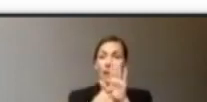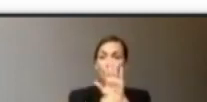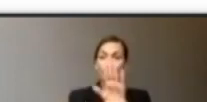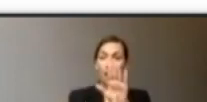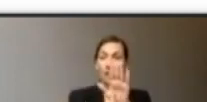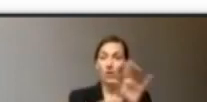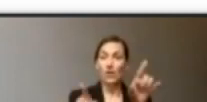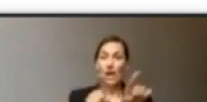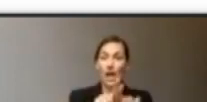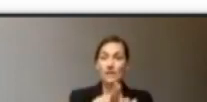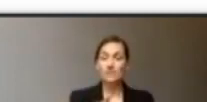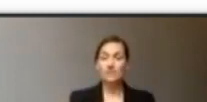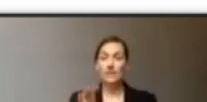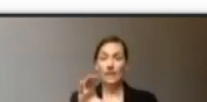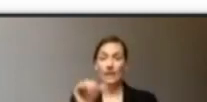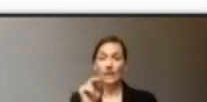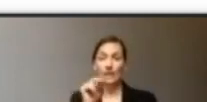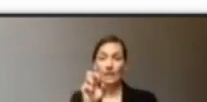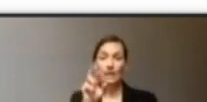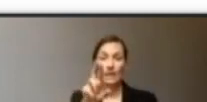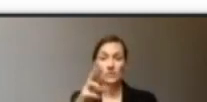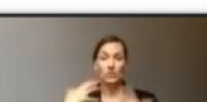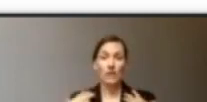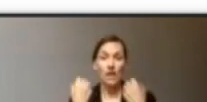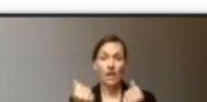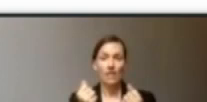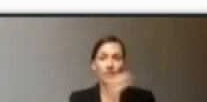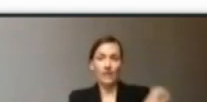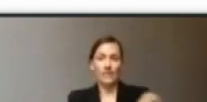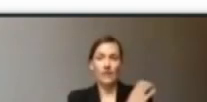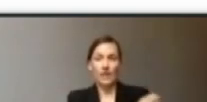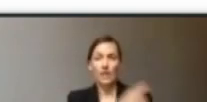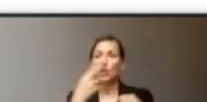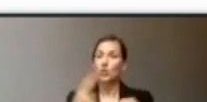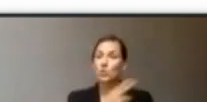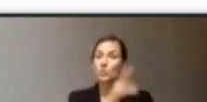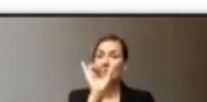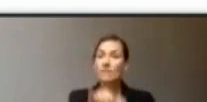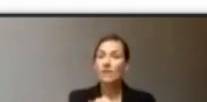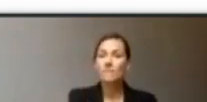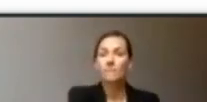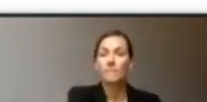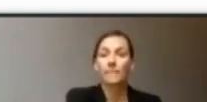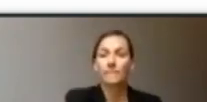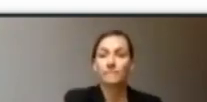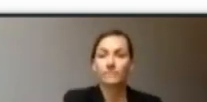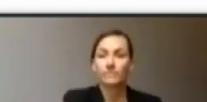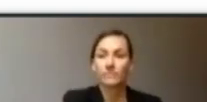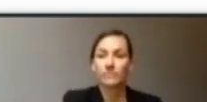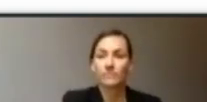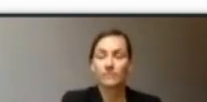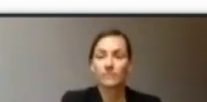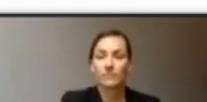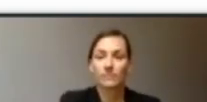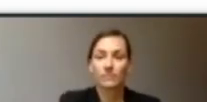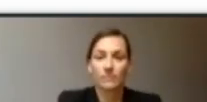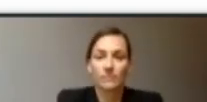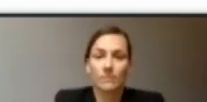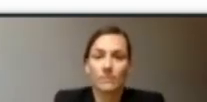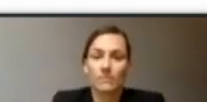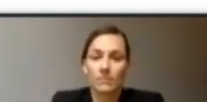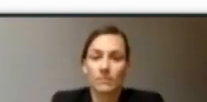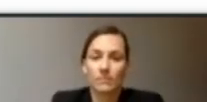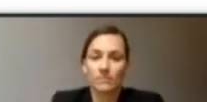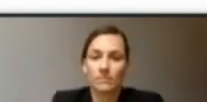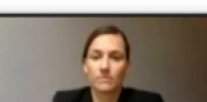the Cancer Health Link, and we're using that model to create a COVID-19 Action Council. And we